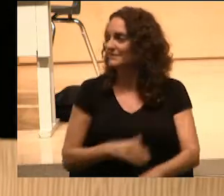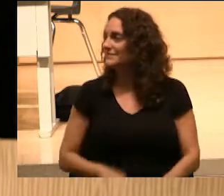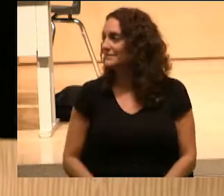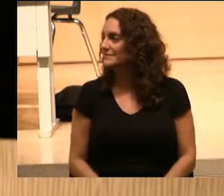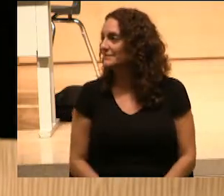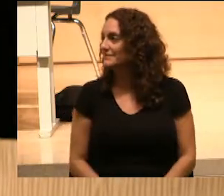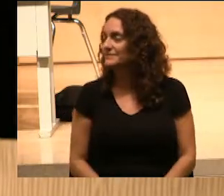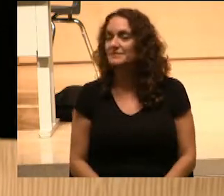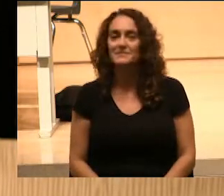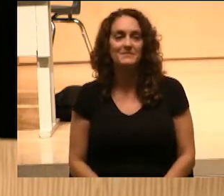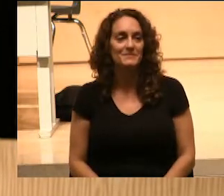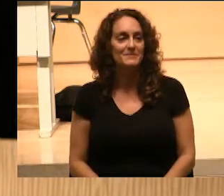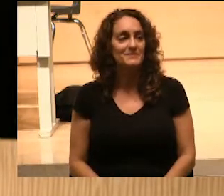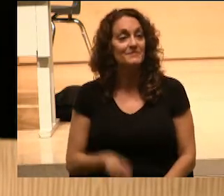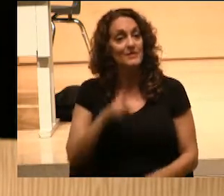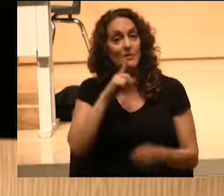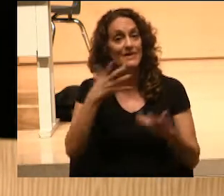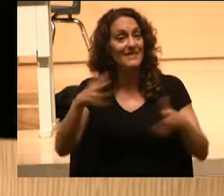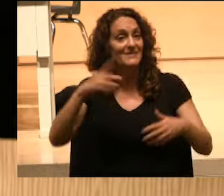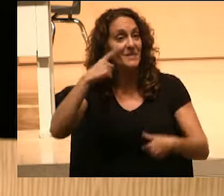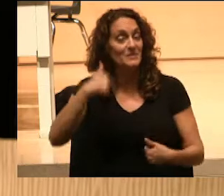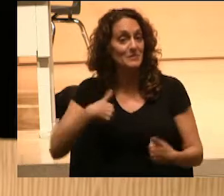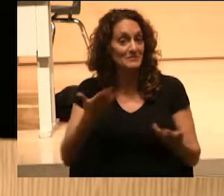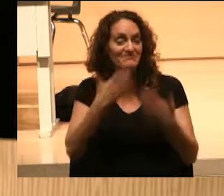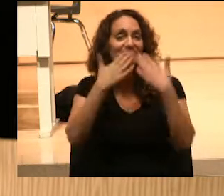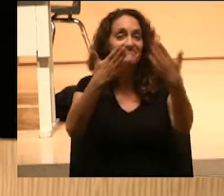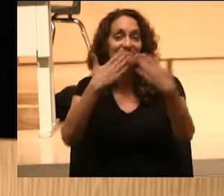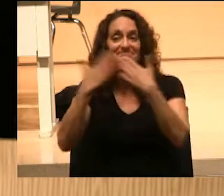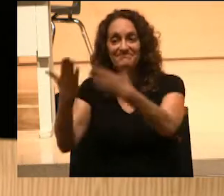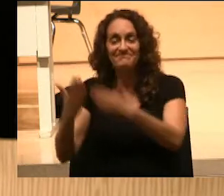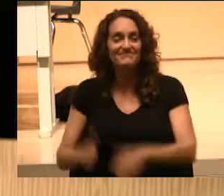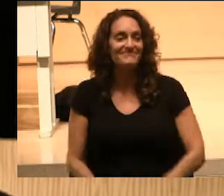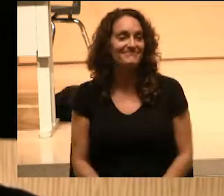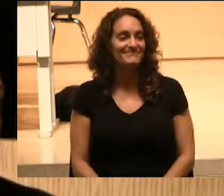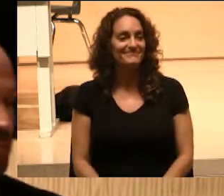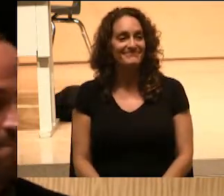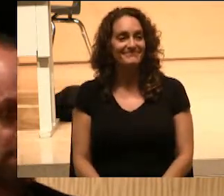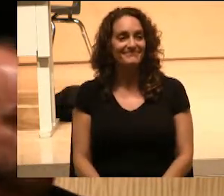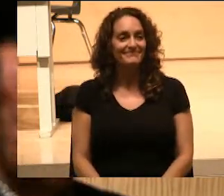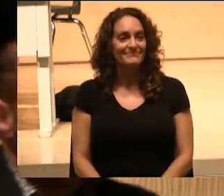anyways, so that's all I have. So, thanks.